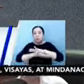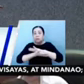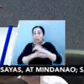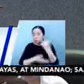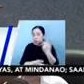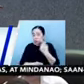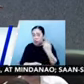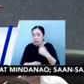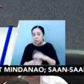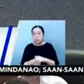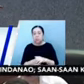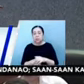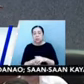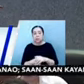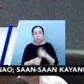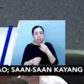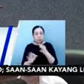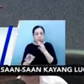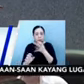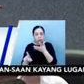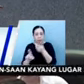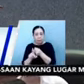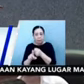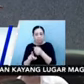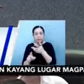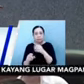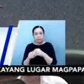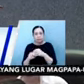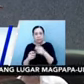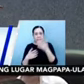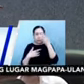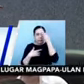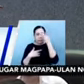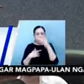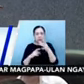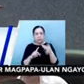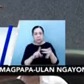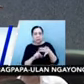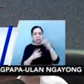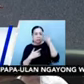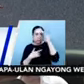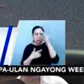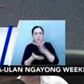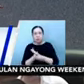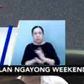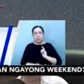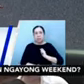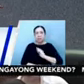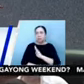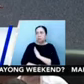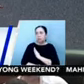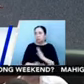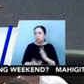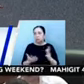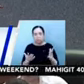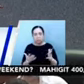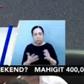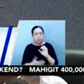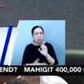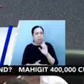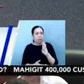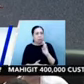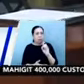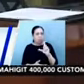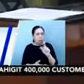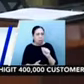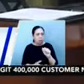COVID-infected individuals or those that have contagious diseases. COVID, TB, Ebola. You know,